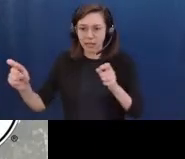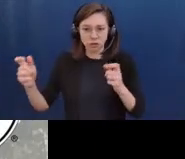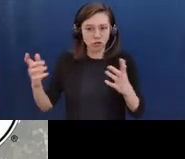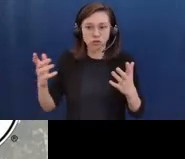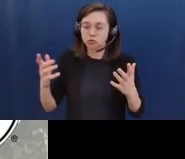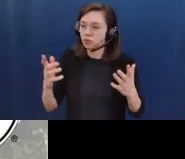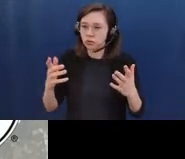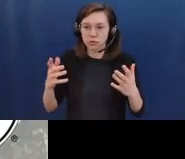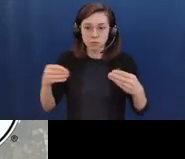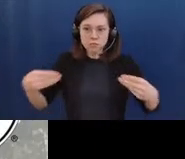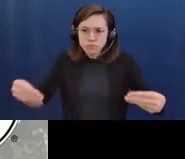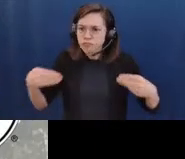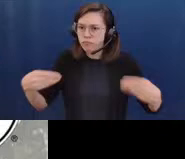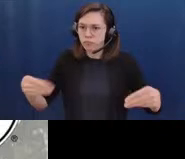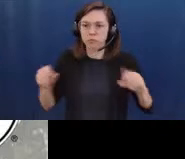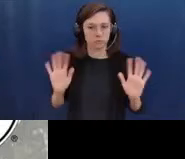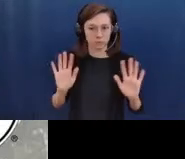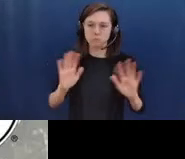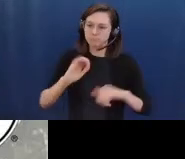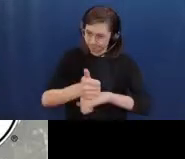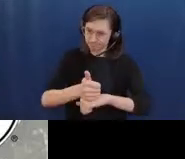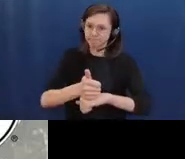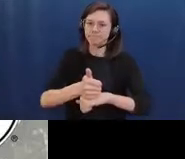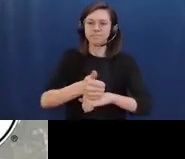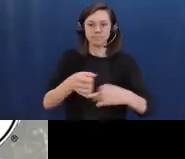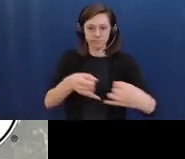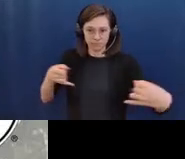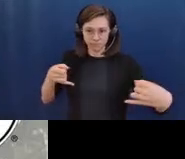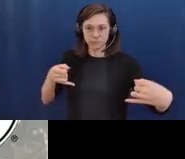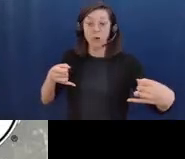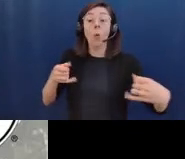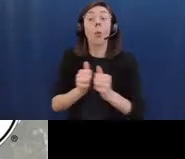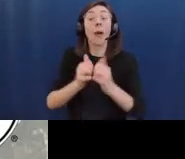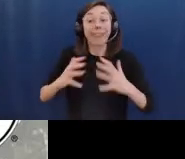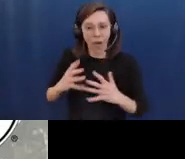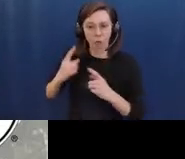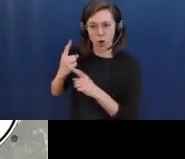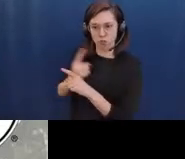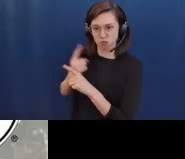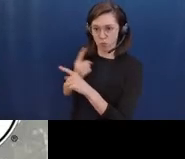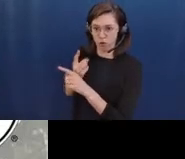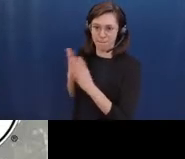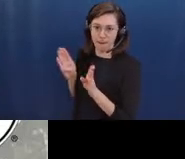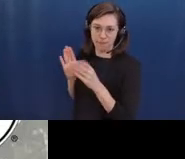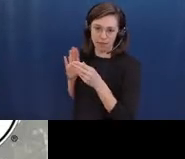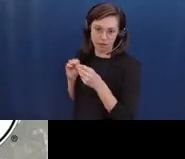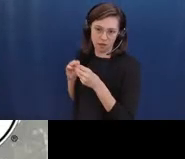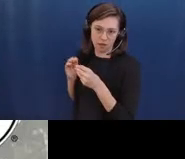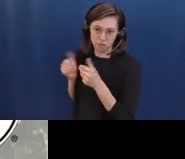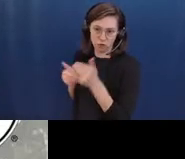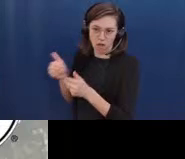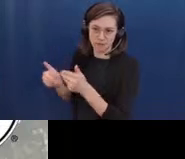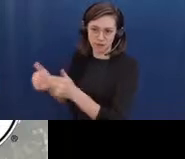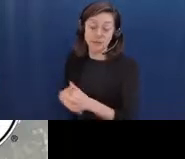recently without an appropriate public process. So thank you for accepting my public comment.